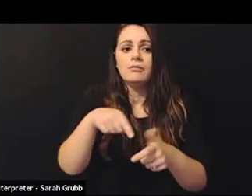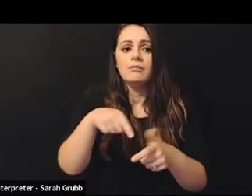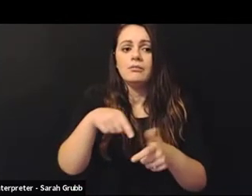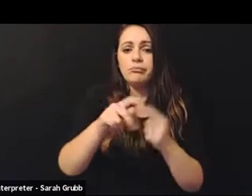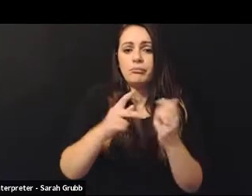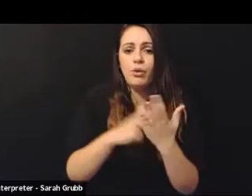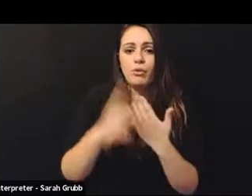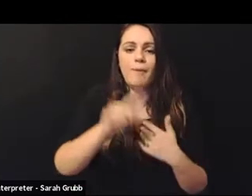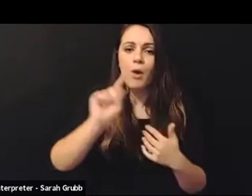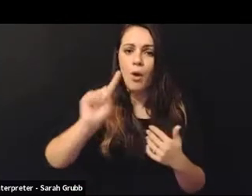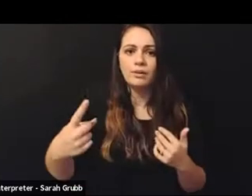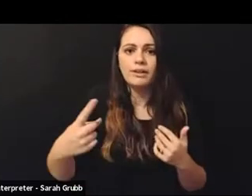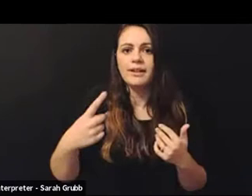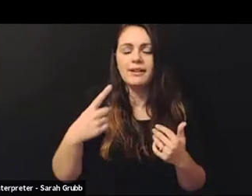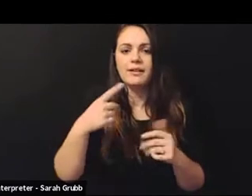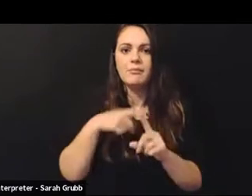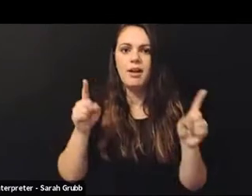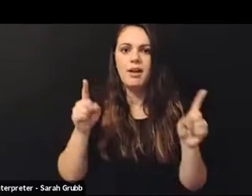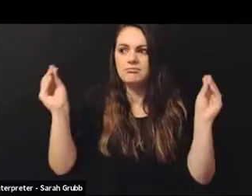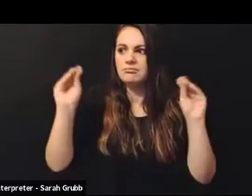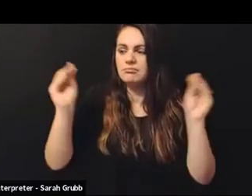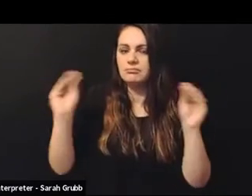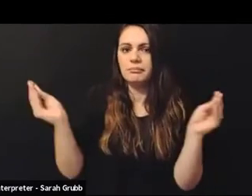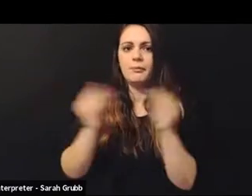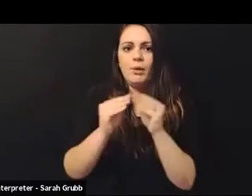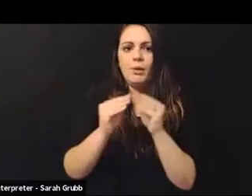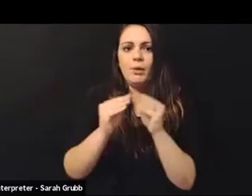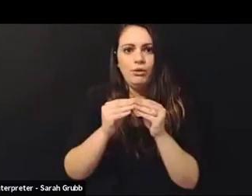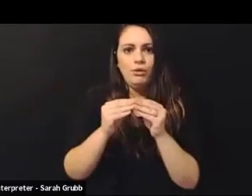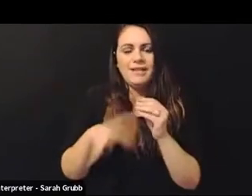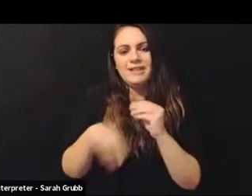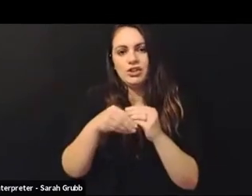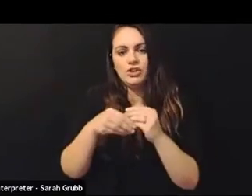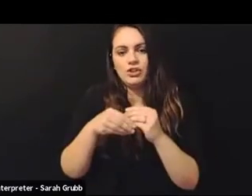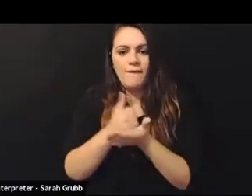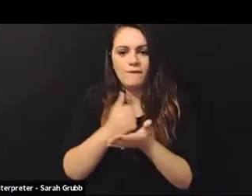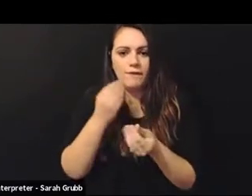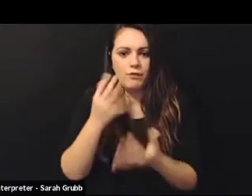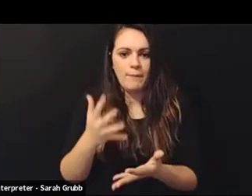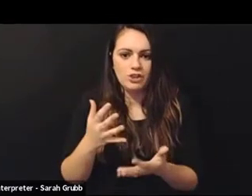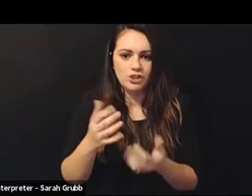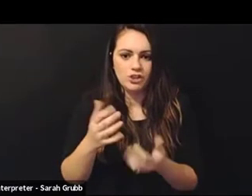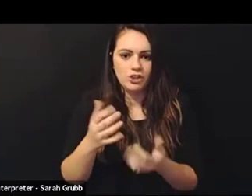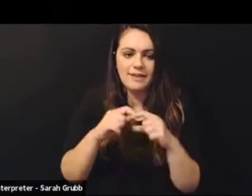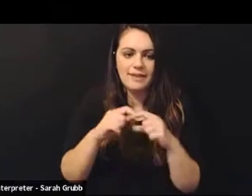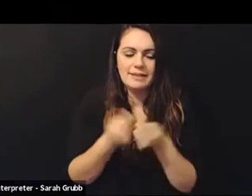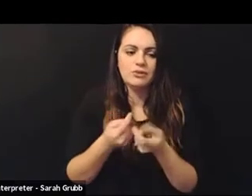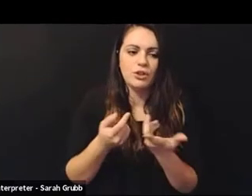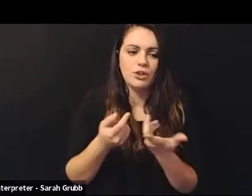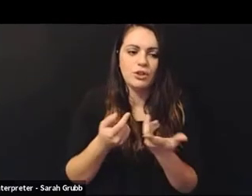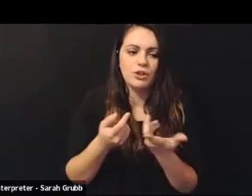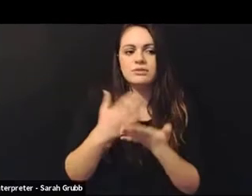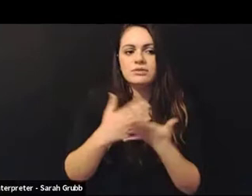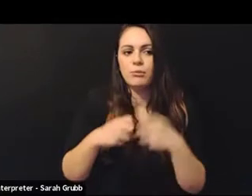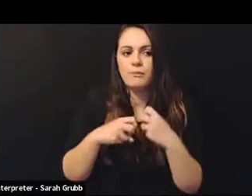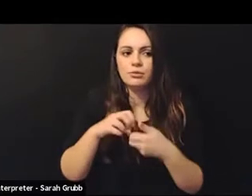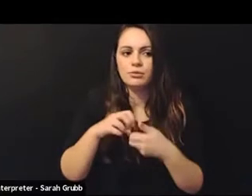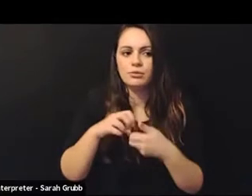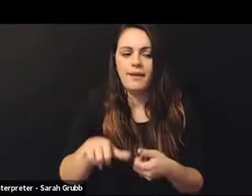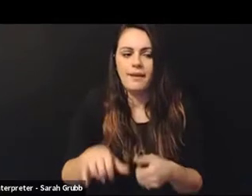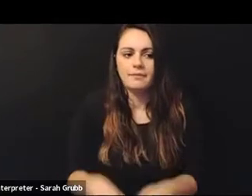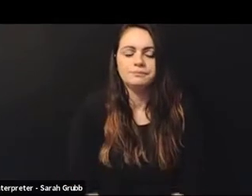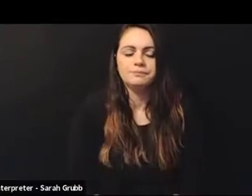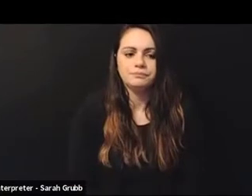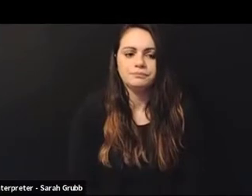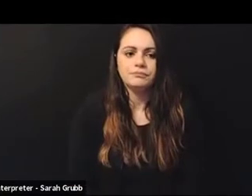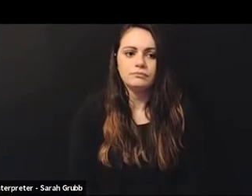additional helpful information to the team. Okay, so those are what I think are the problems with it. So final thoughts